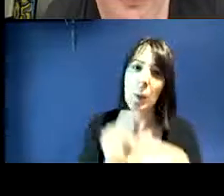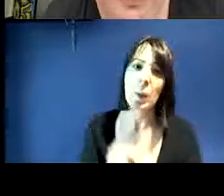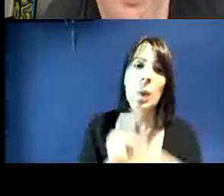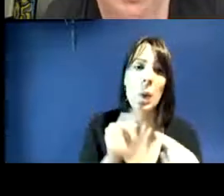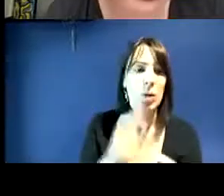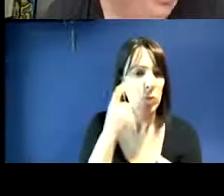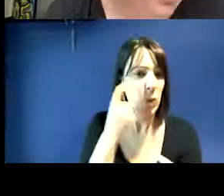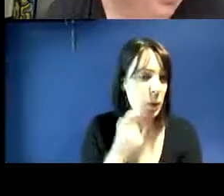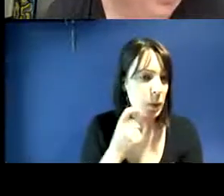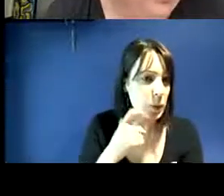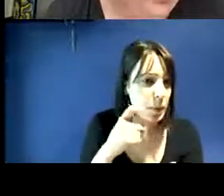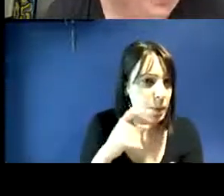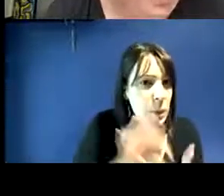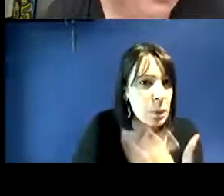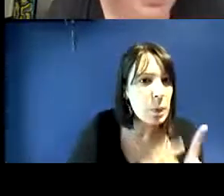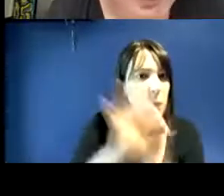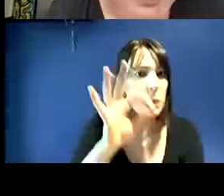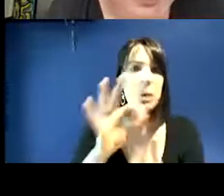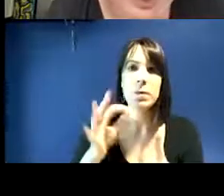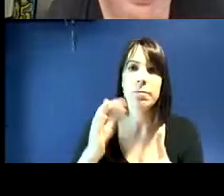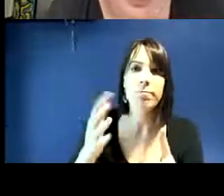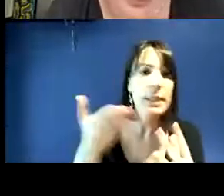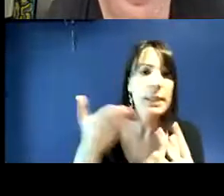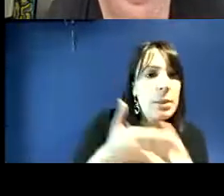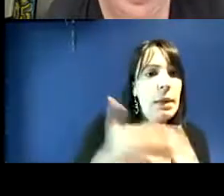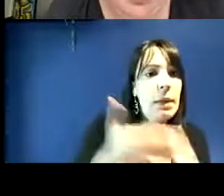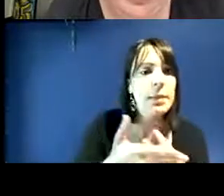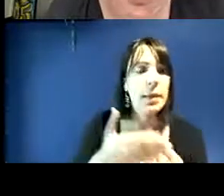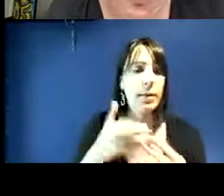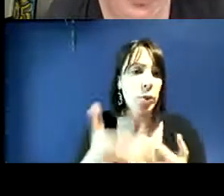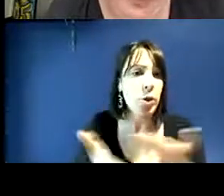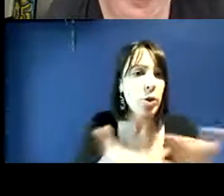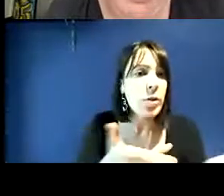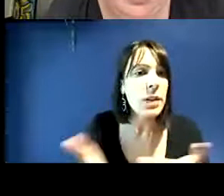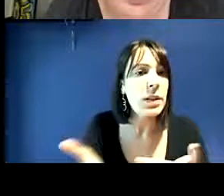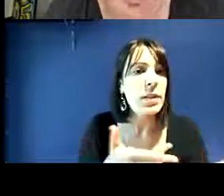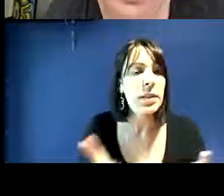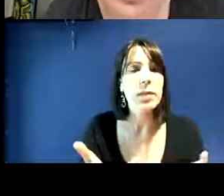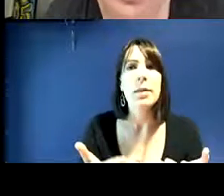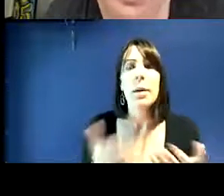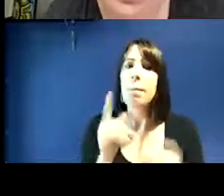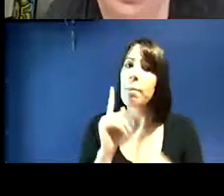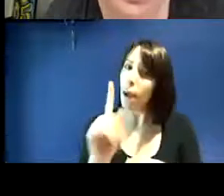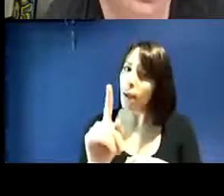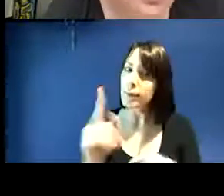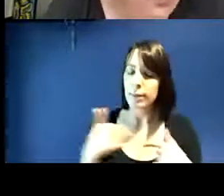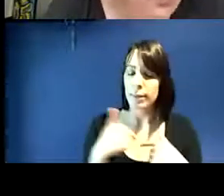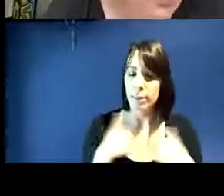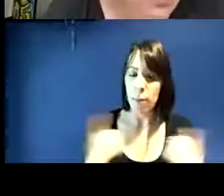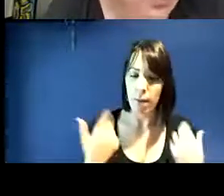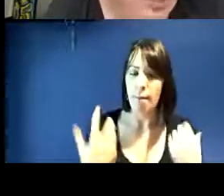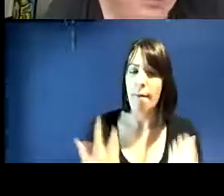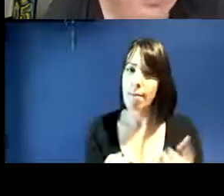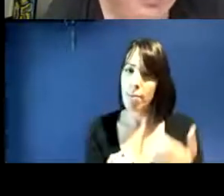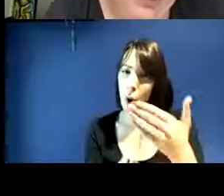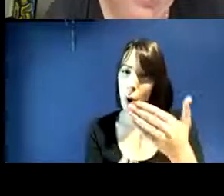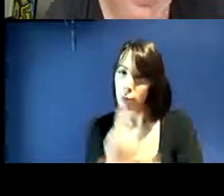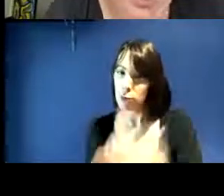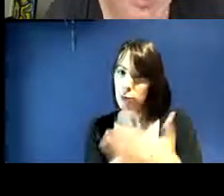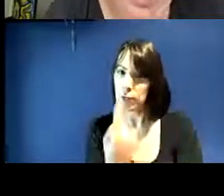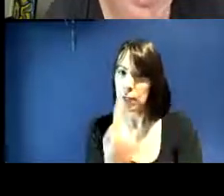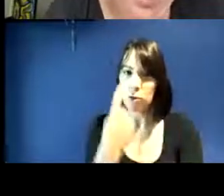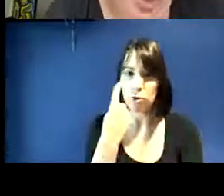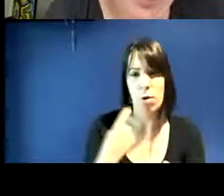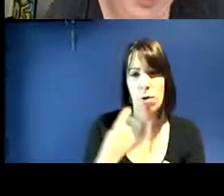support services more accessible for women with disabilities, we also have the opportunity to look to primary